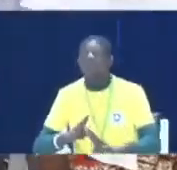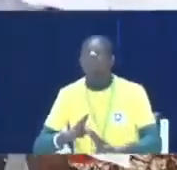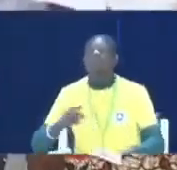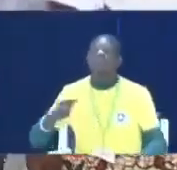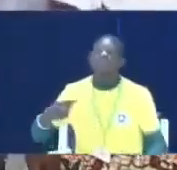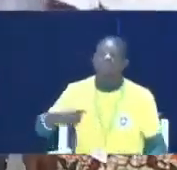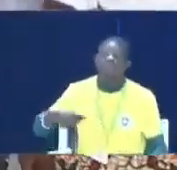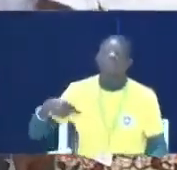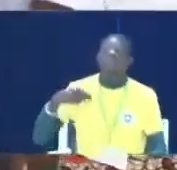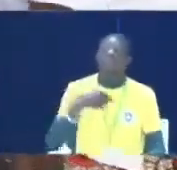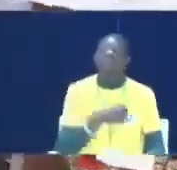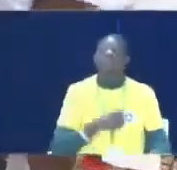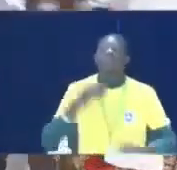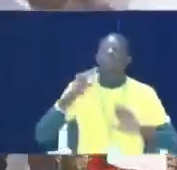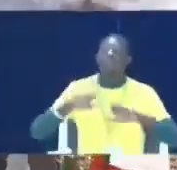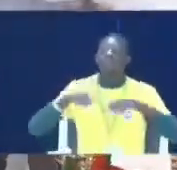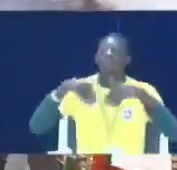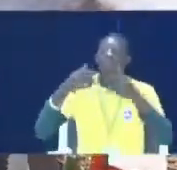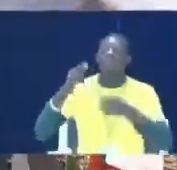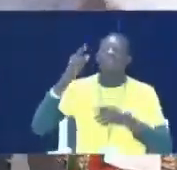Glory. We give you all the